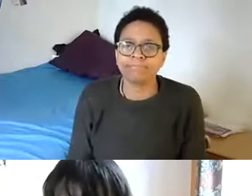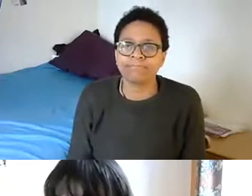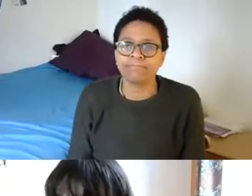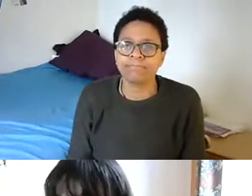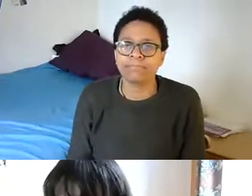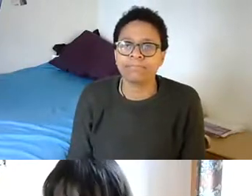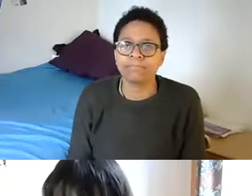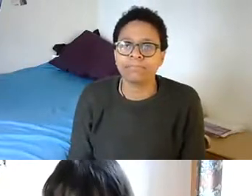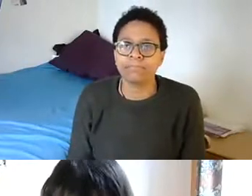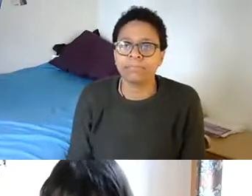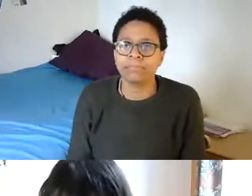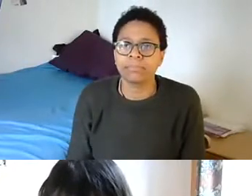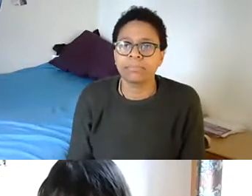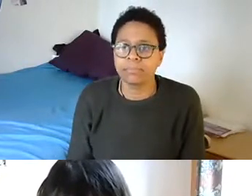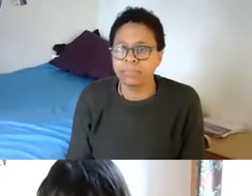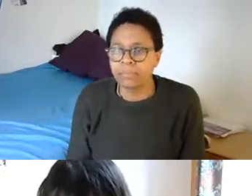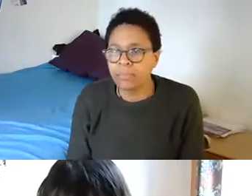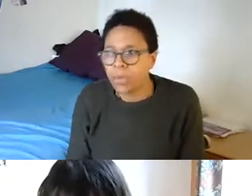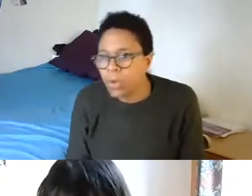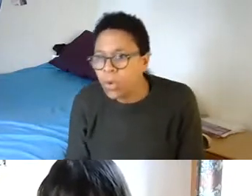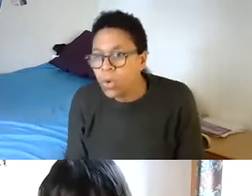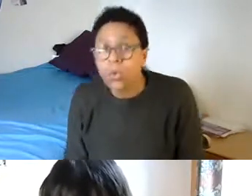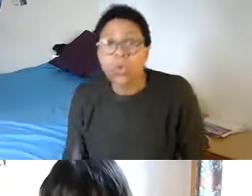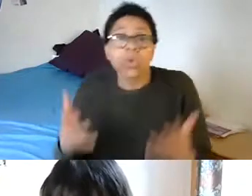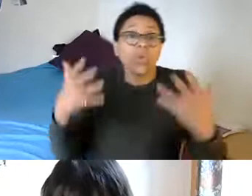Right. Well, we're just coming up to